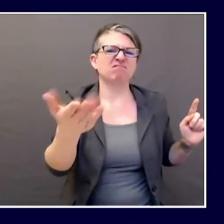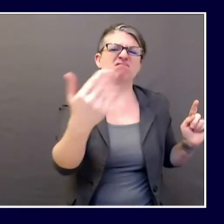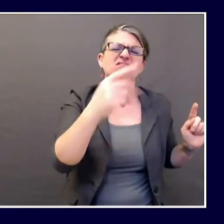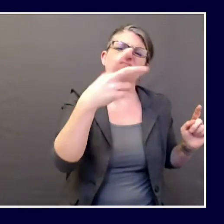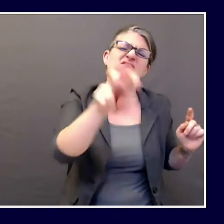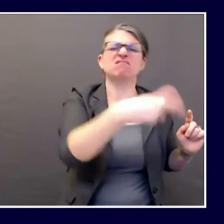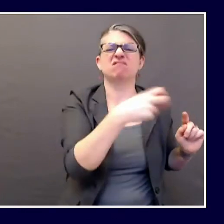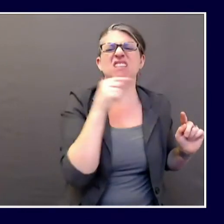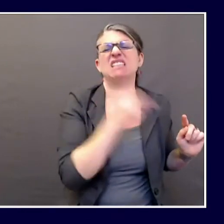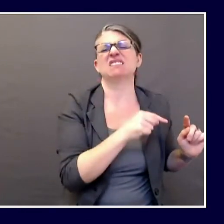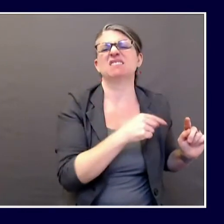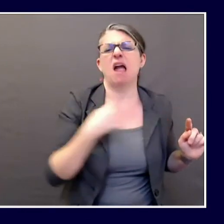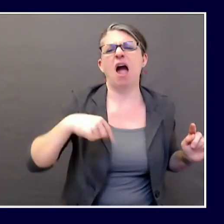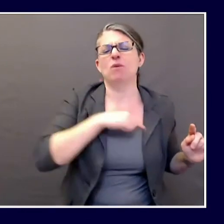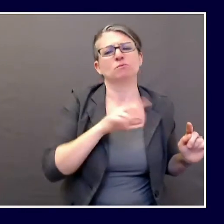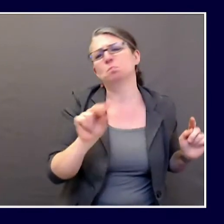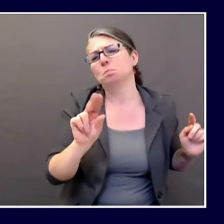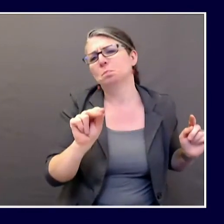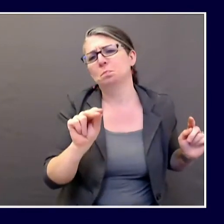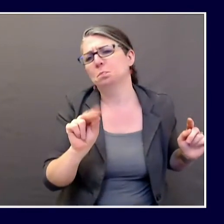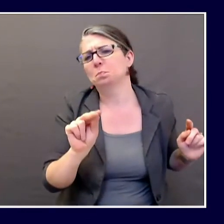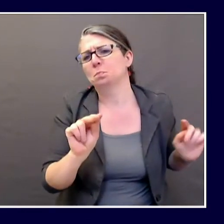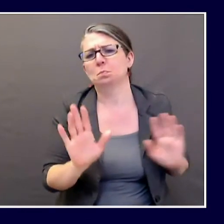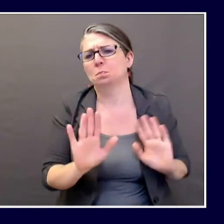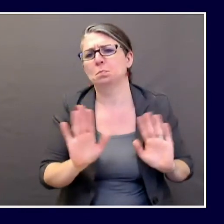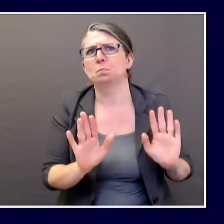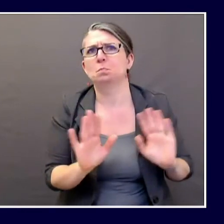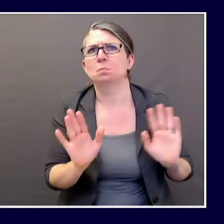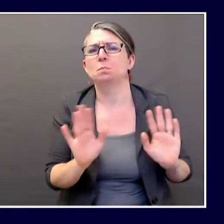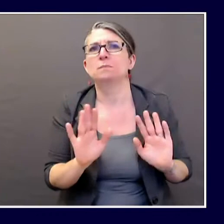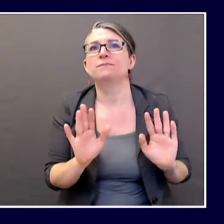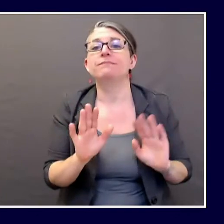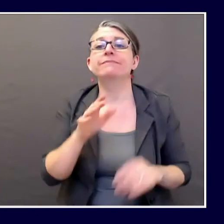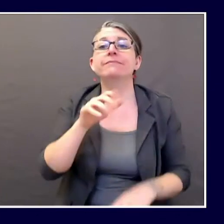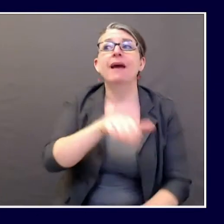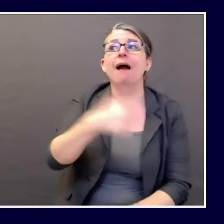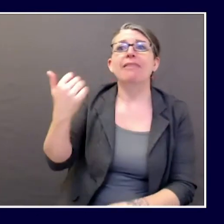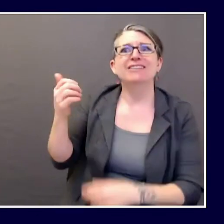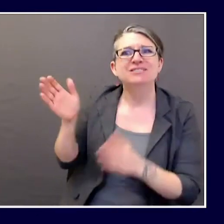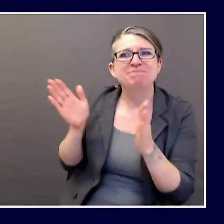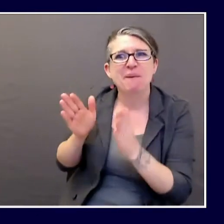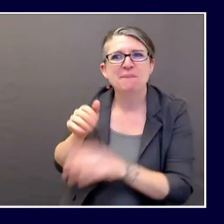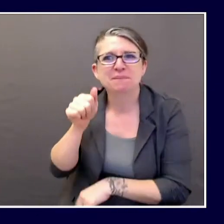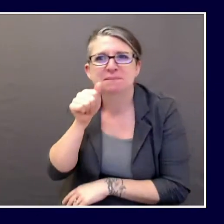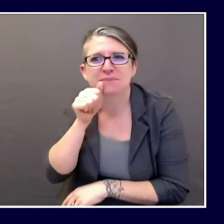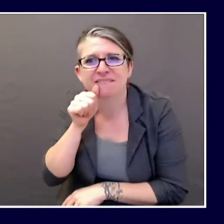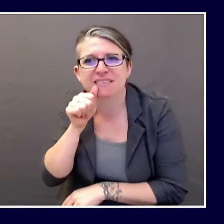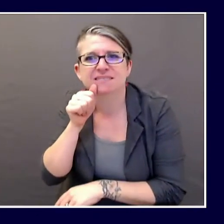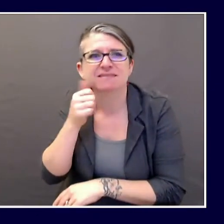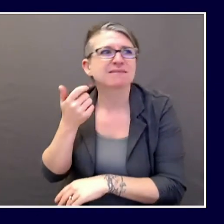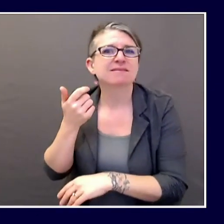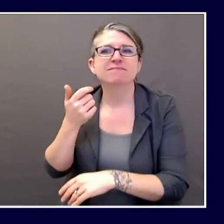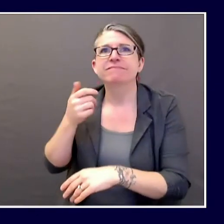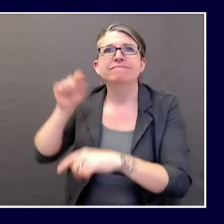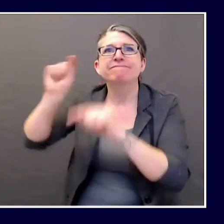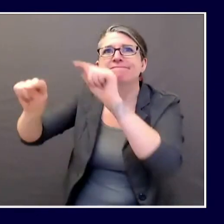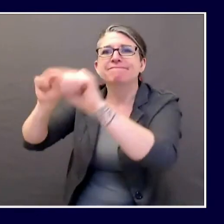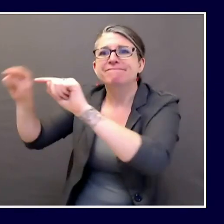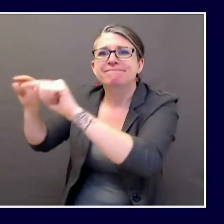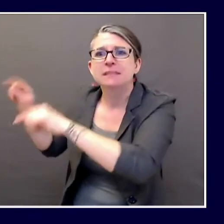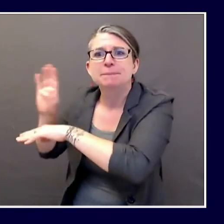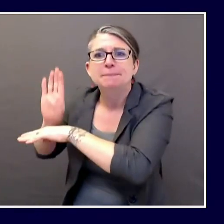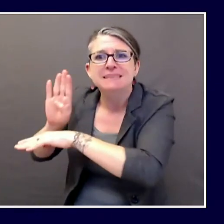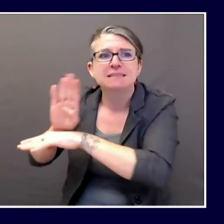this option online so that sites themselves that are coming online, new vaccination venues, can use this and not have to worry